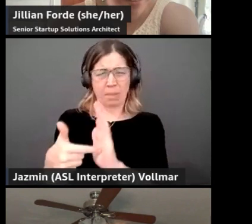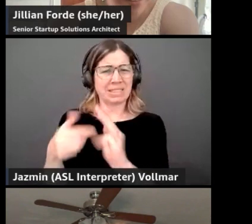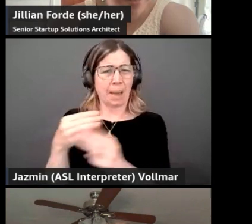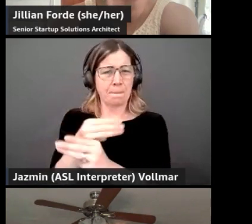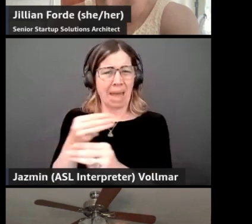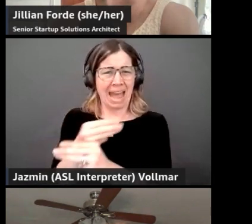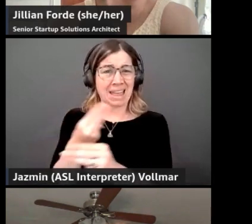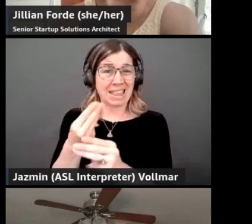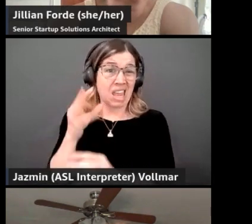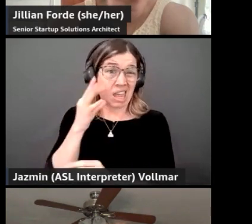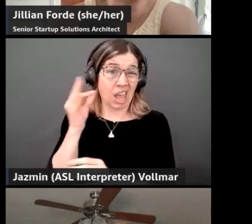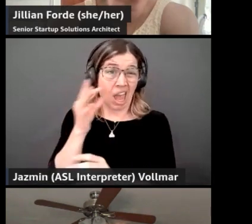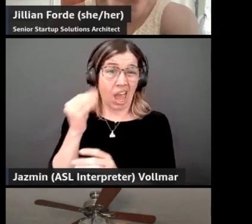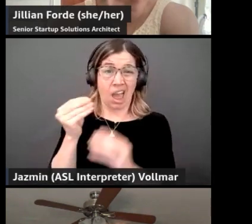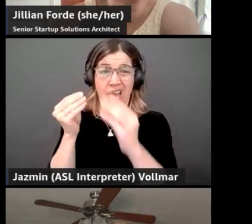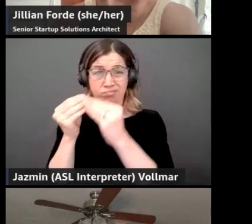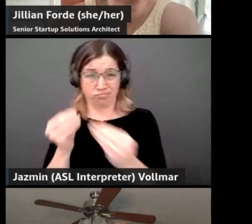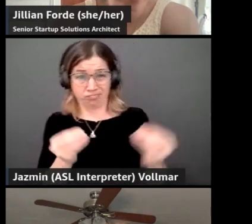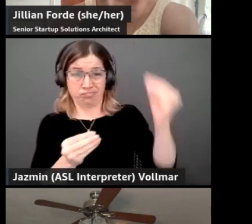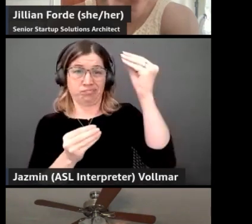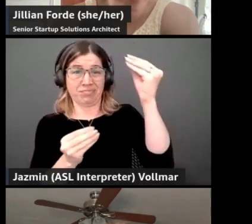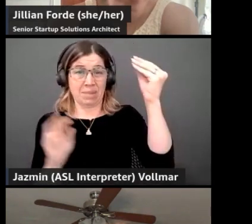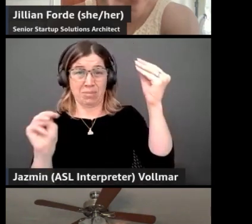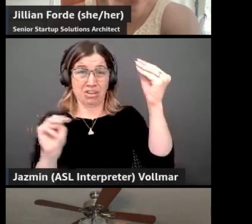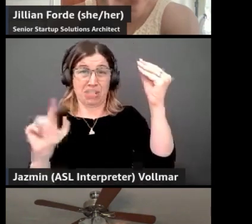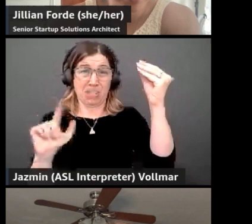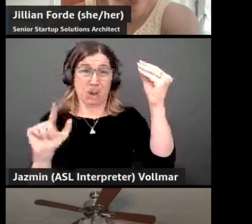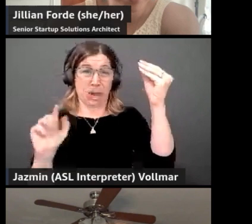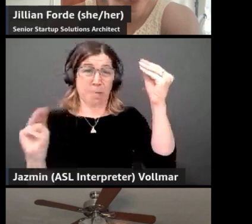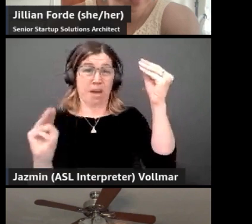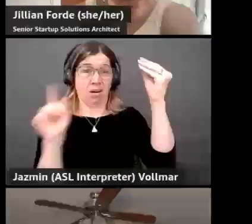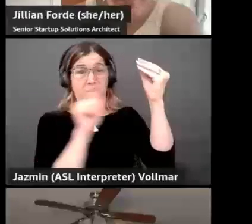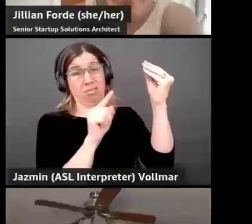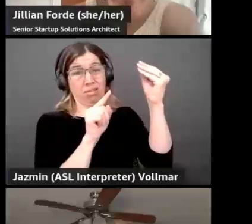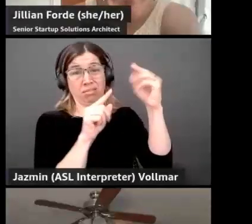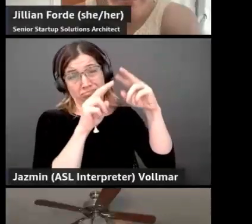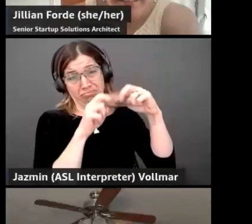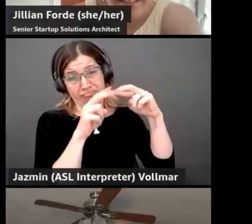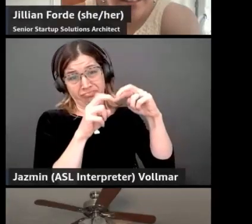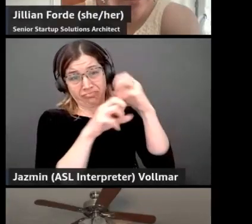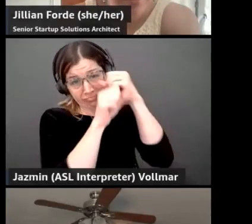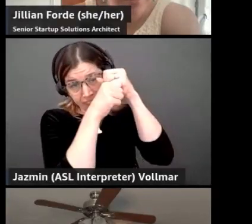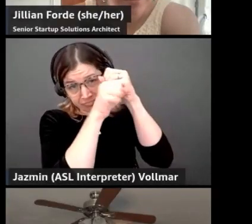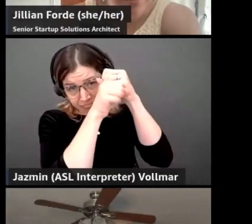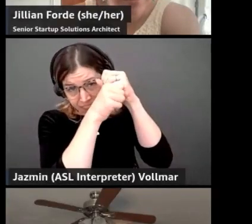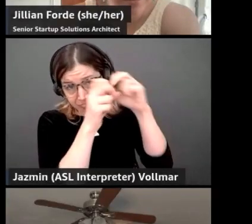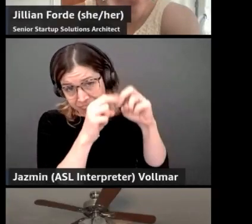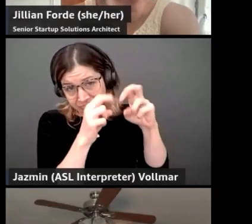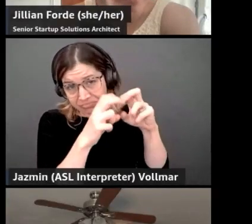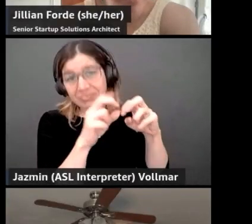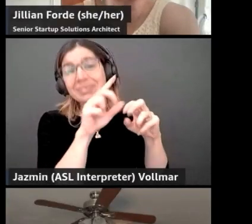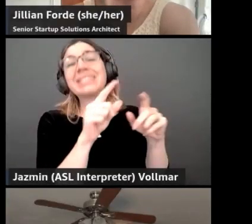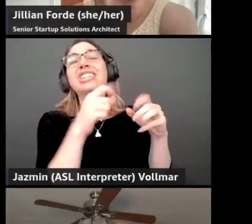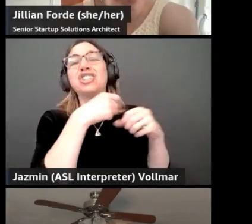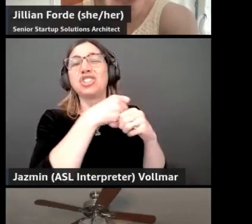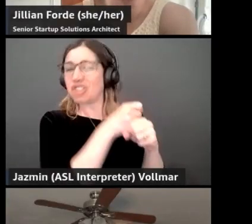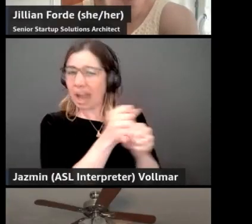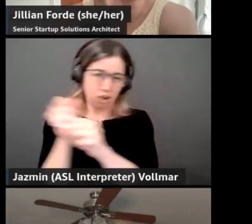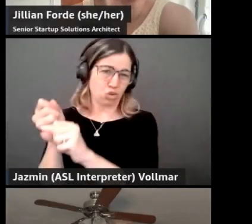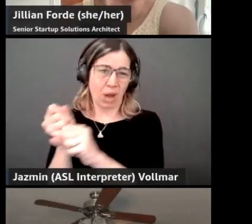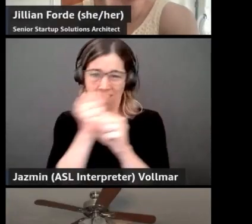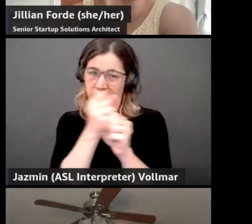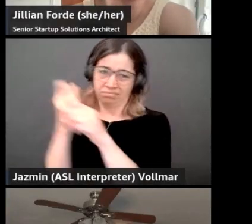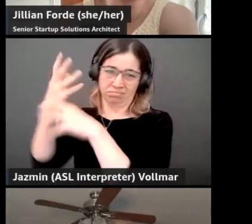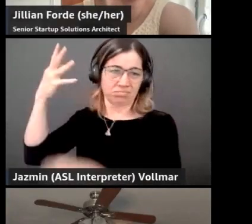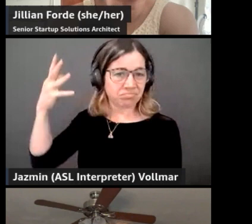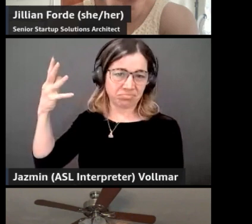it up to the machine learning model, which is going to look at all of the data and generate those vector embeddings. As it goes through